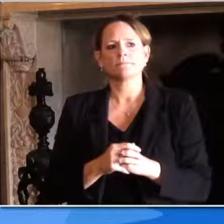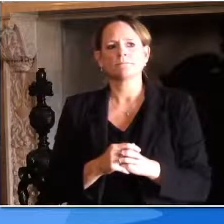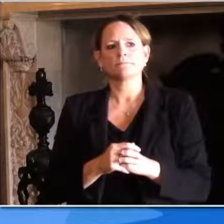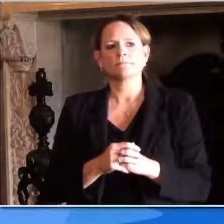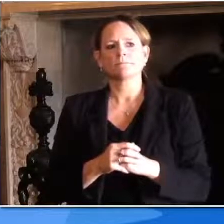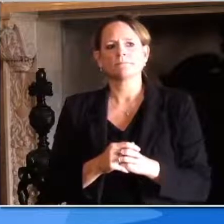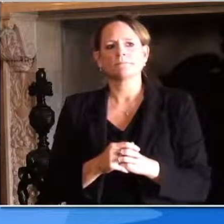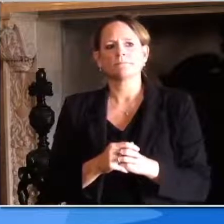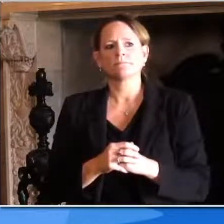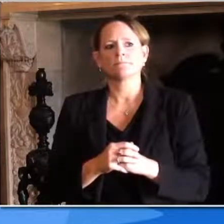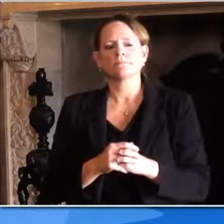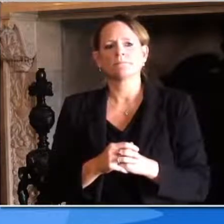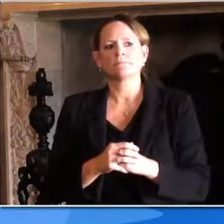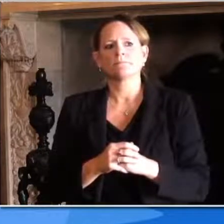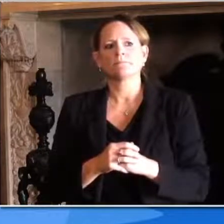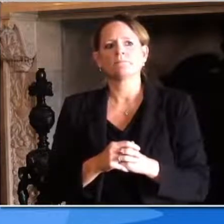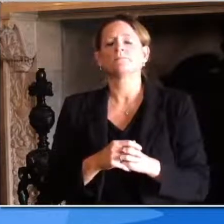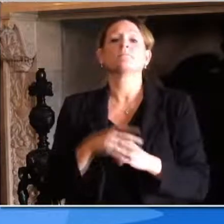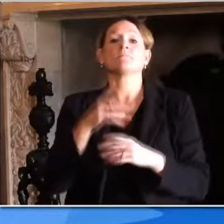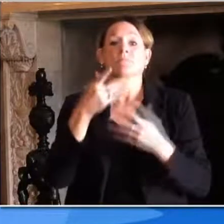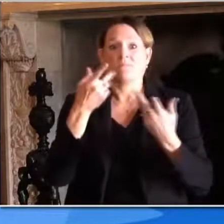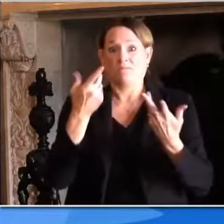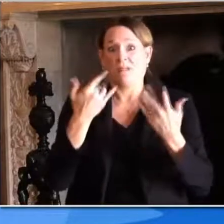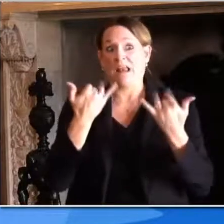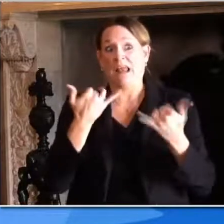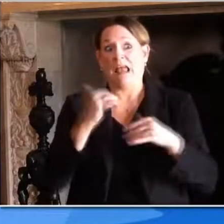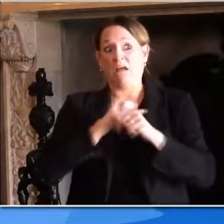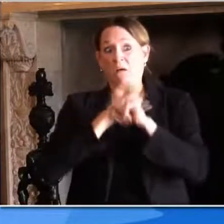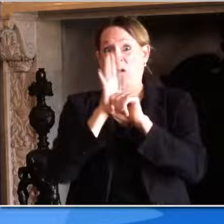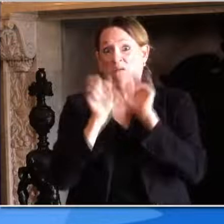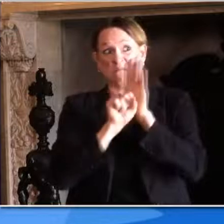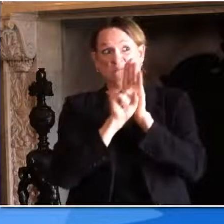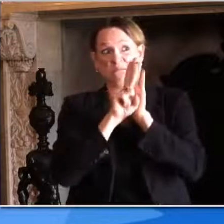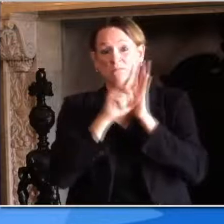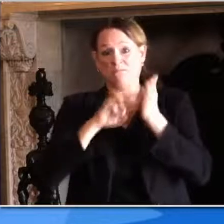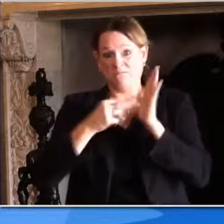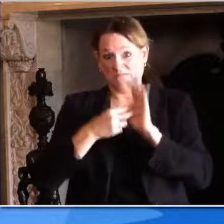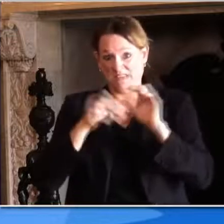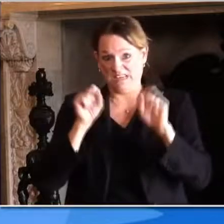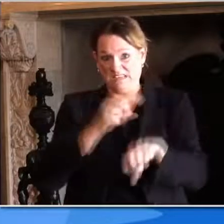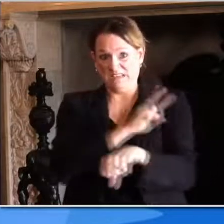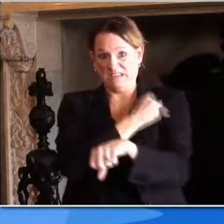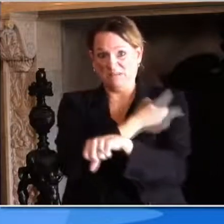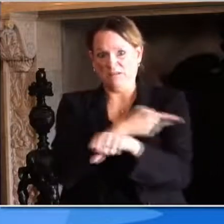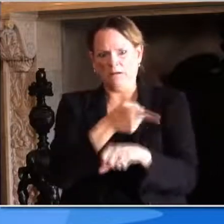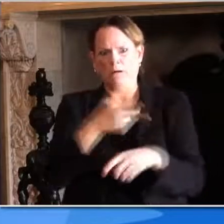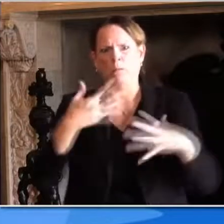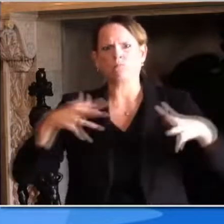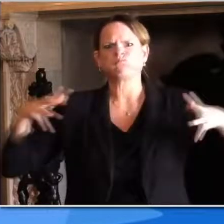our health and hospital systems that was certainly a concern early on in this